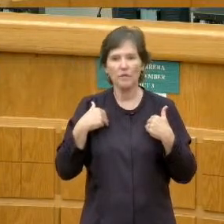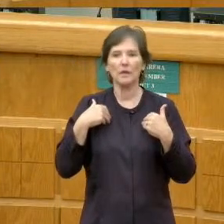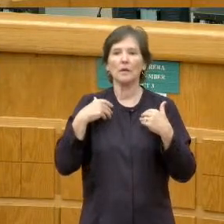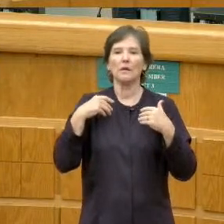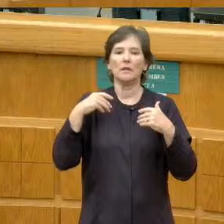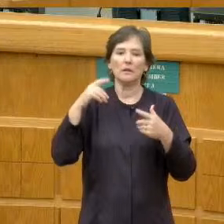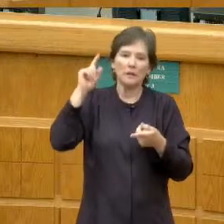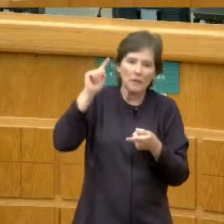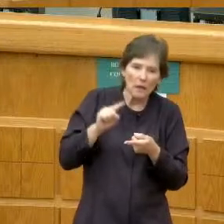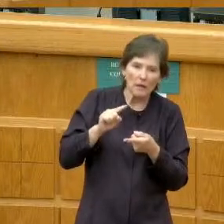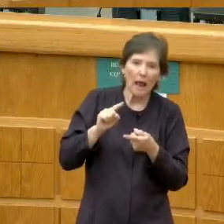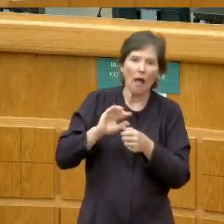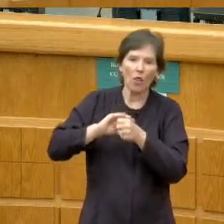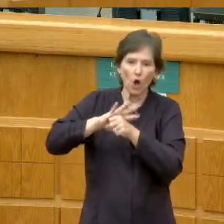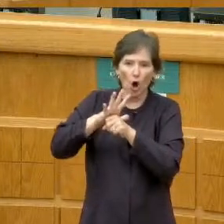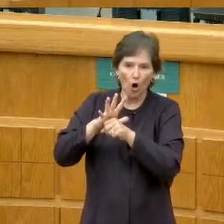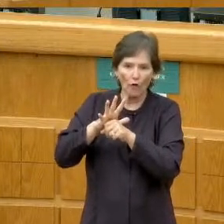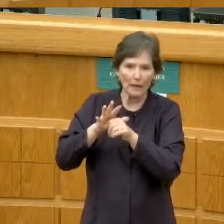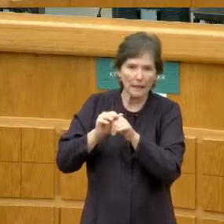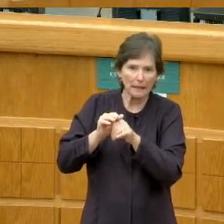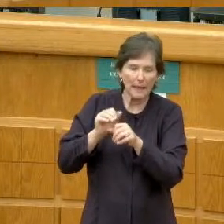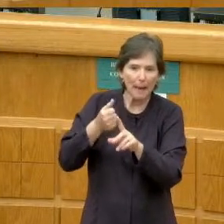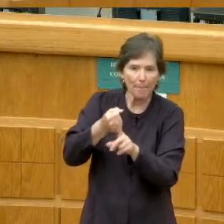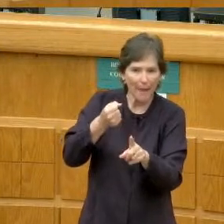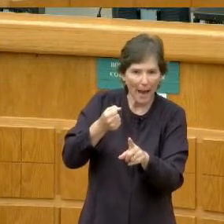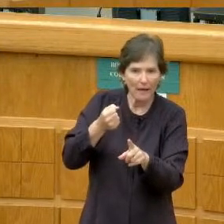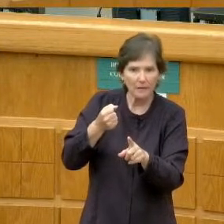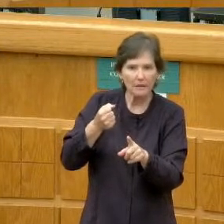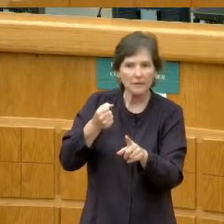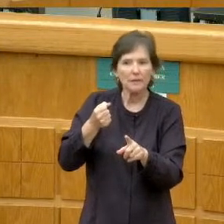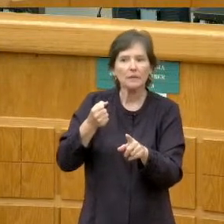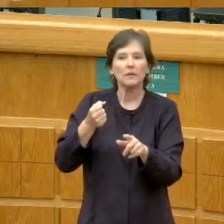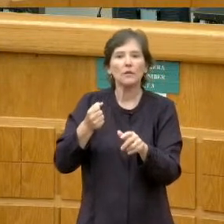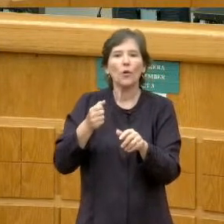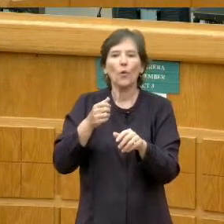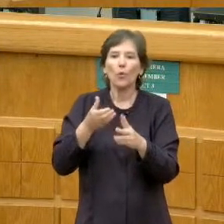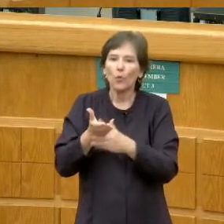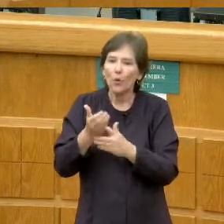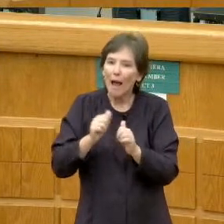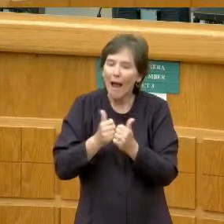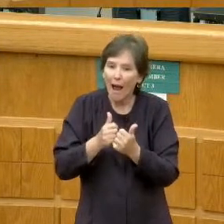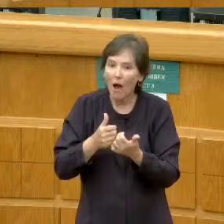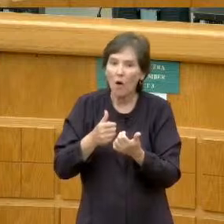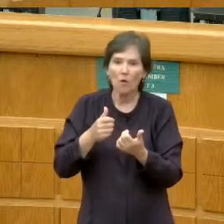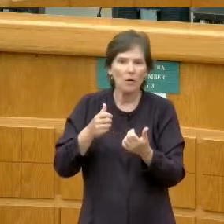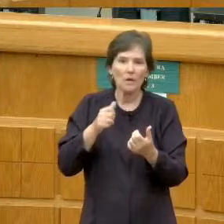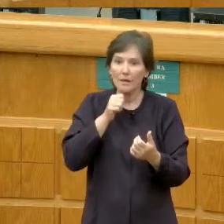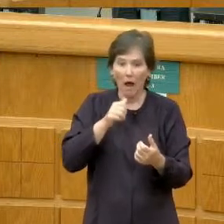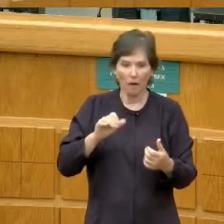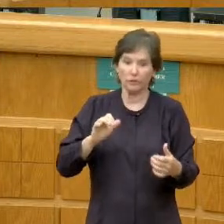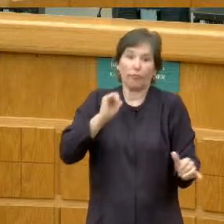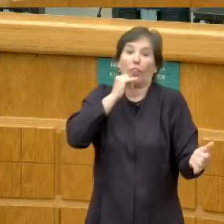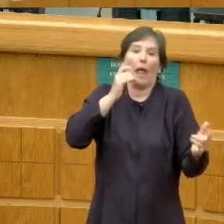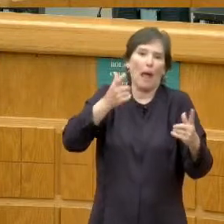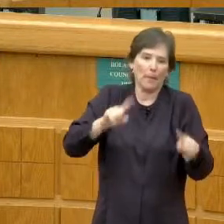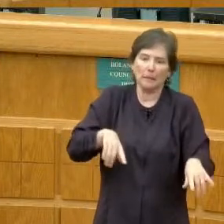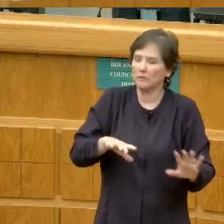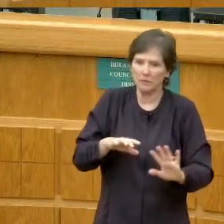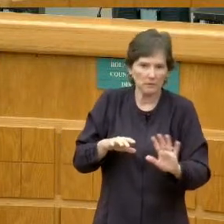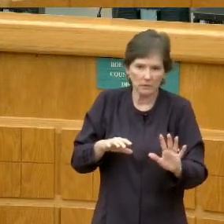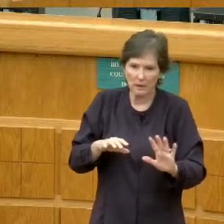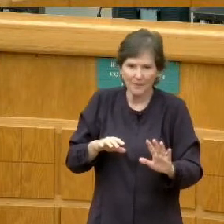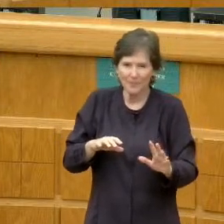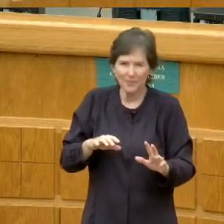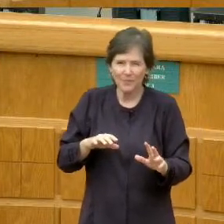plateau, but we have bent this curve, and it's not by accident. Now, we cannot